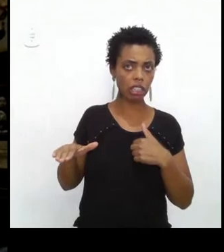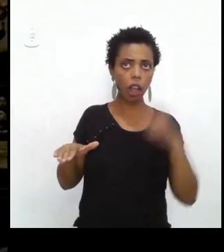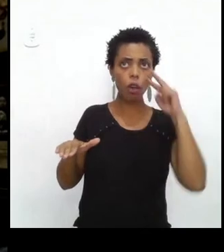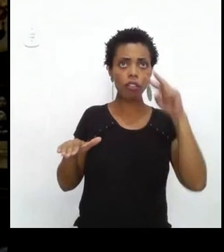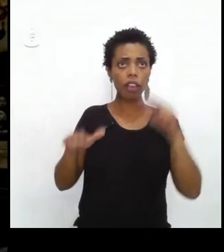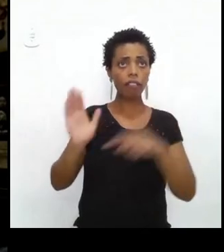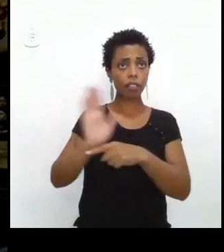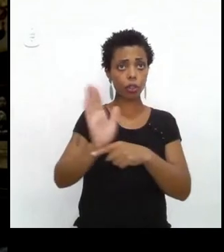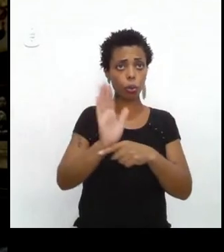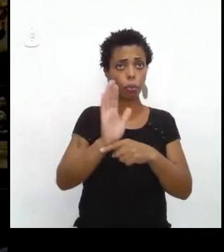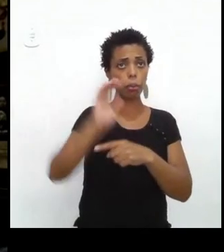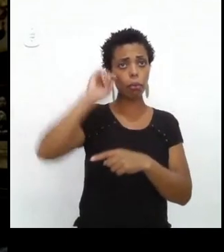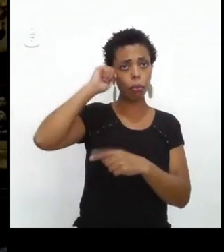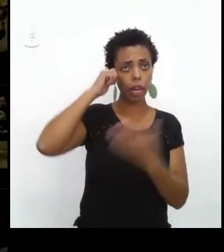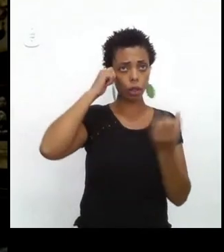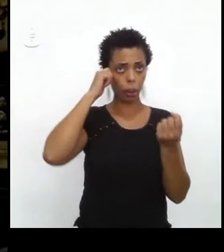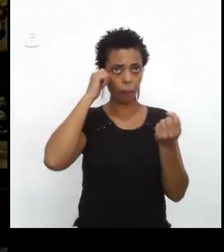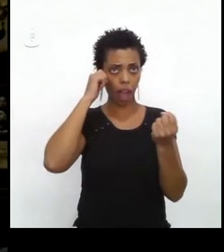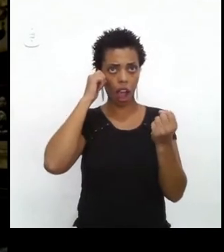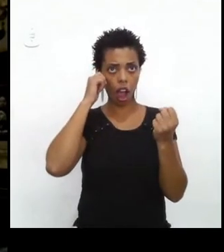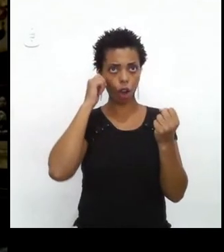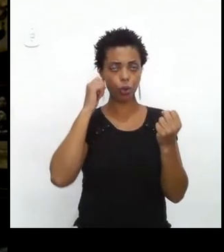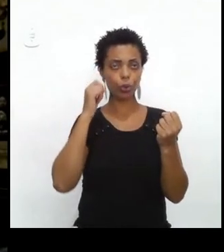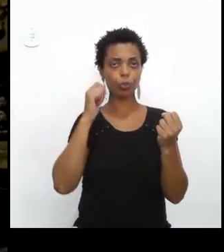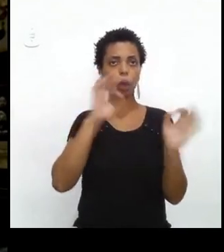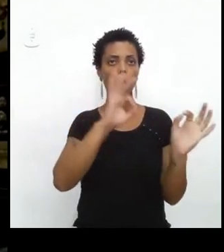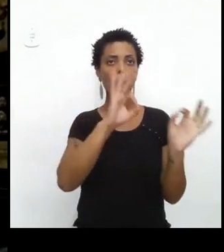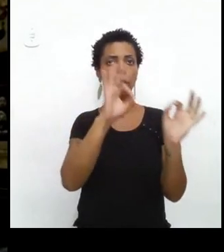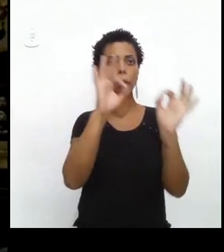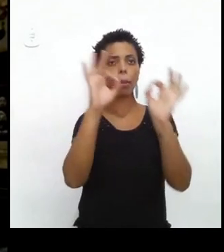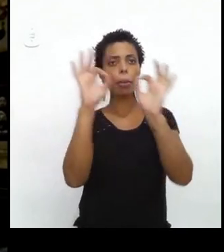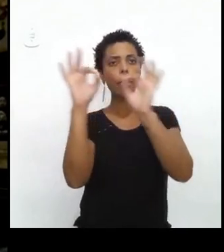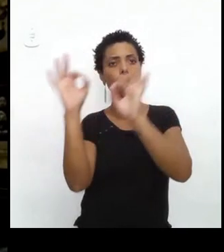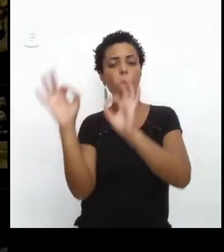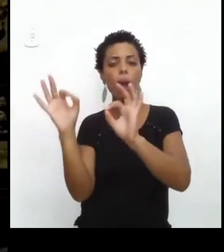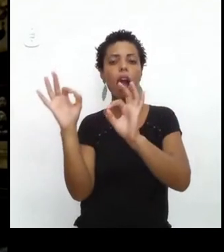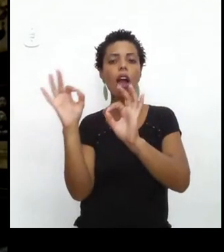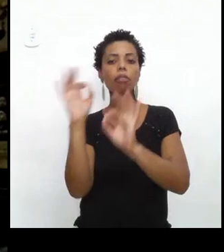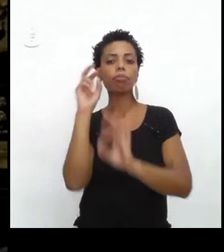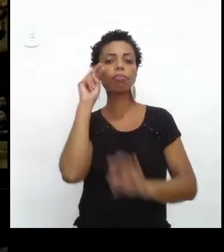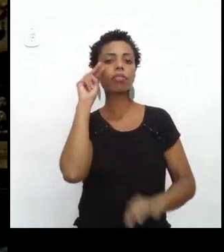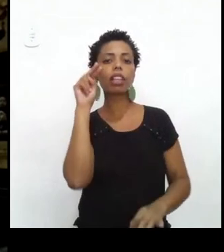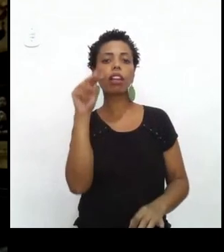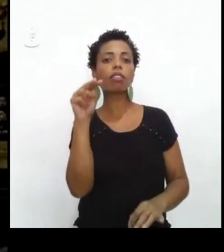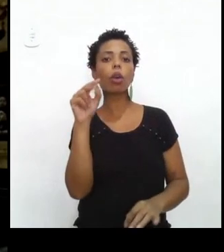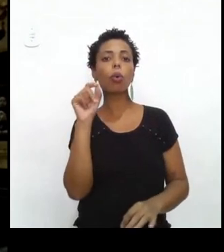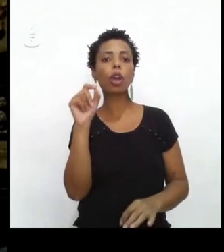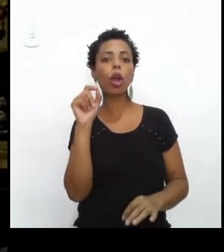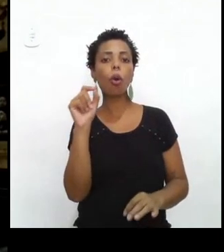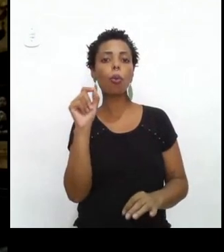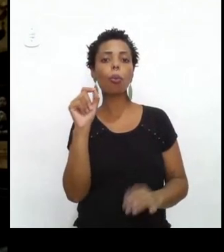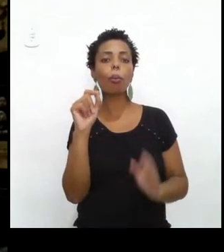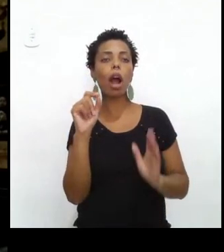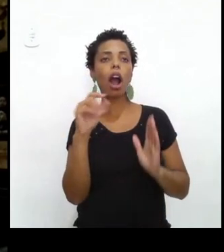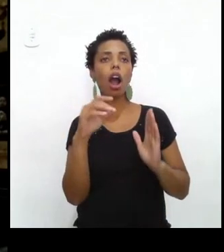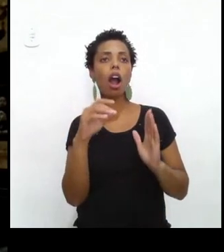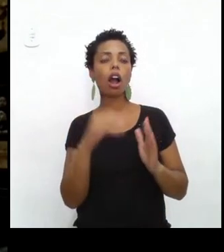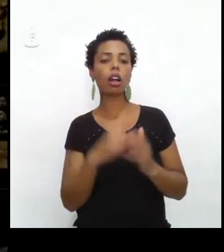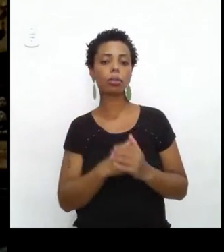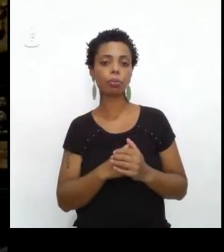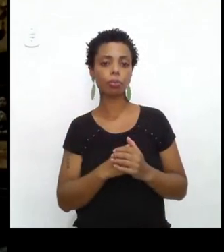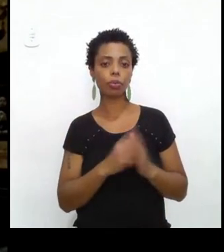este of One Of His Friend of wisdom by the first